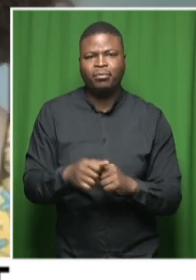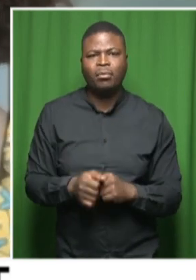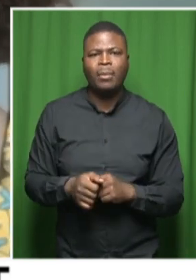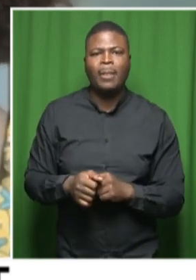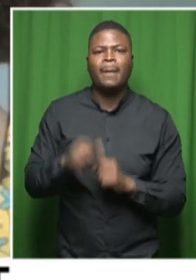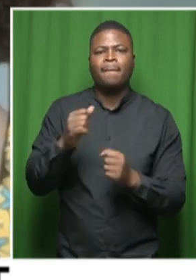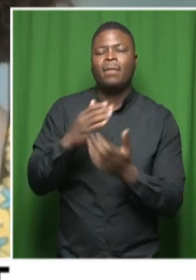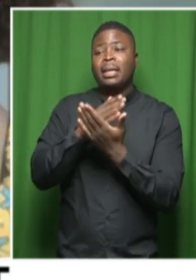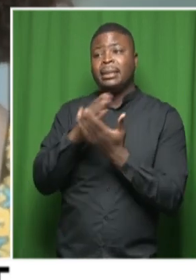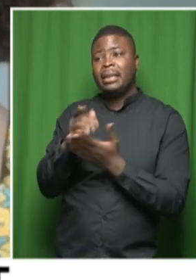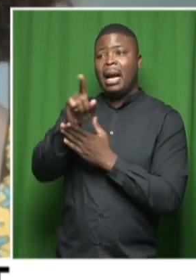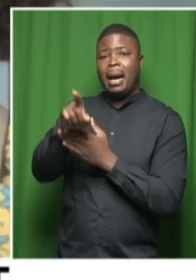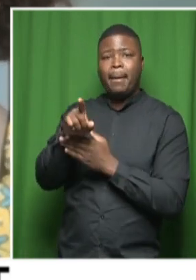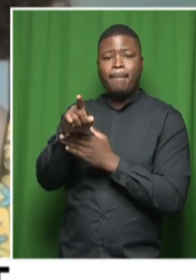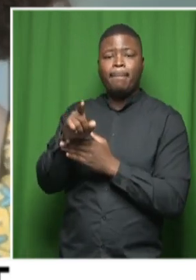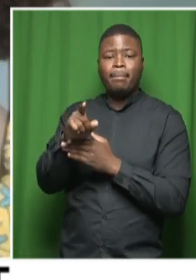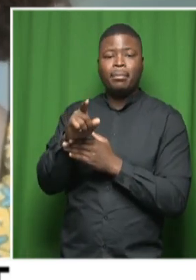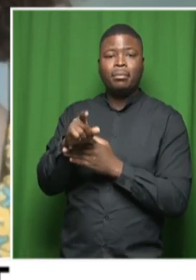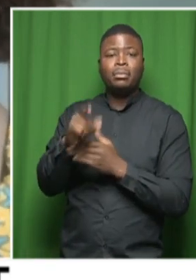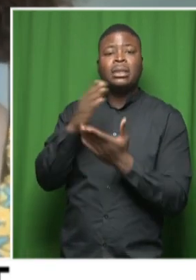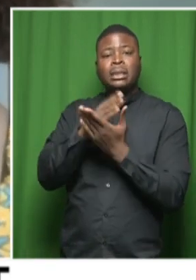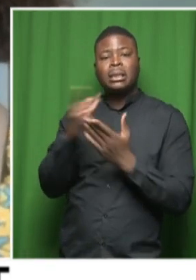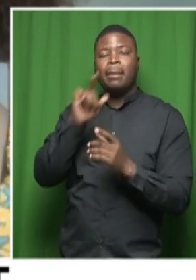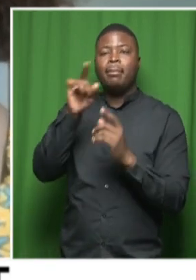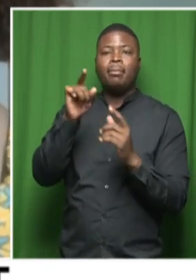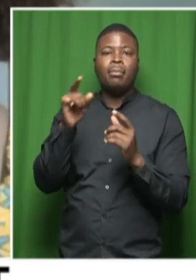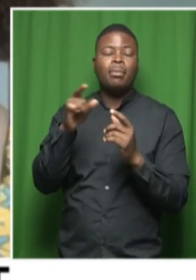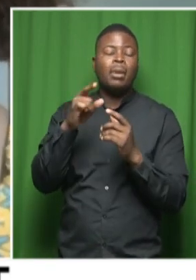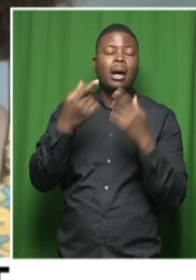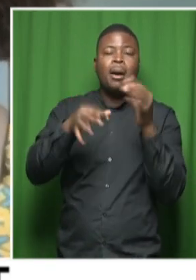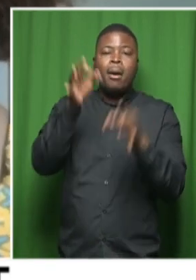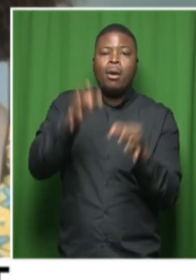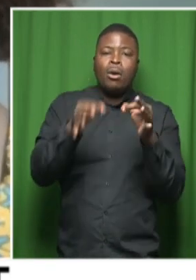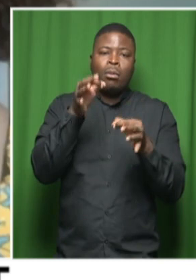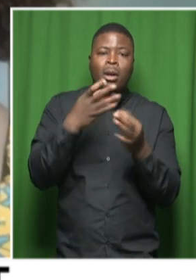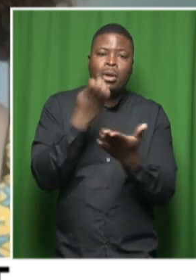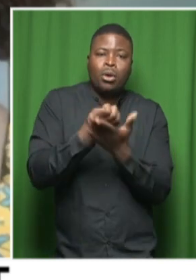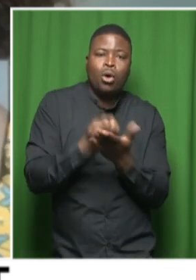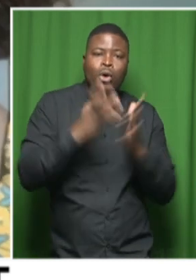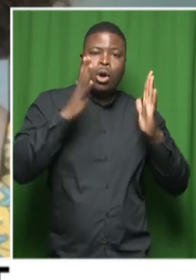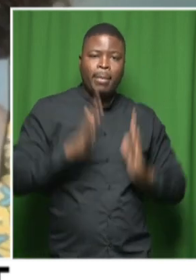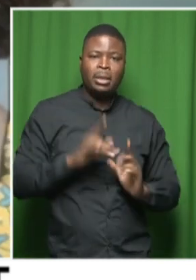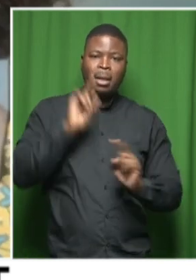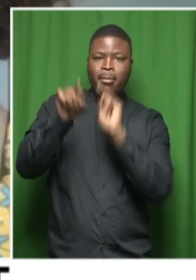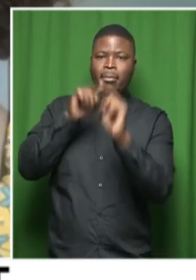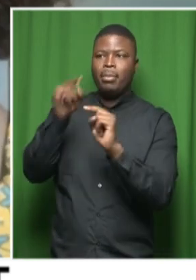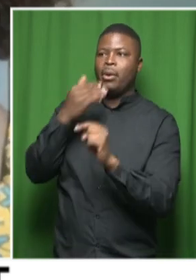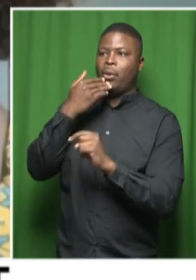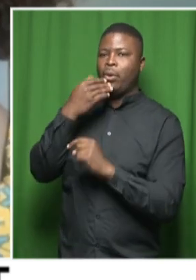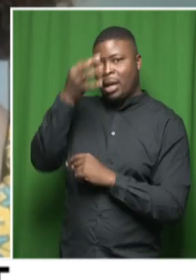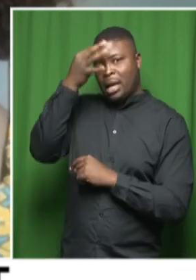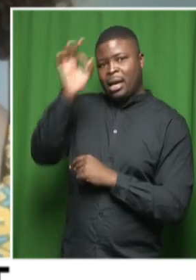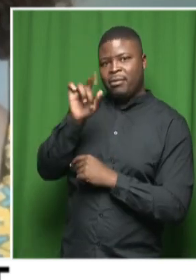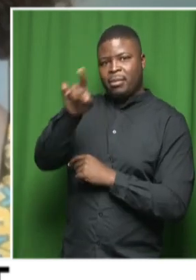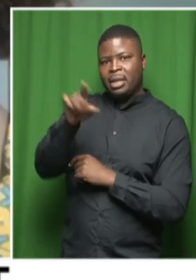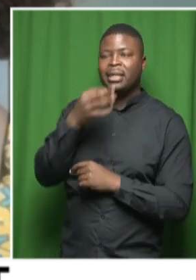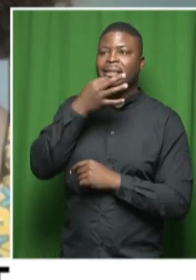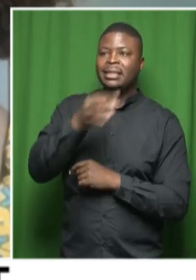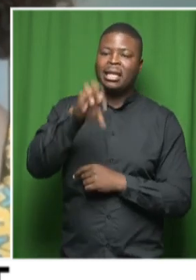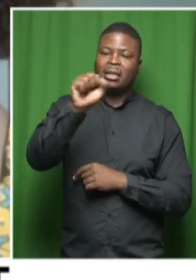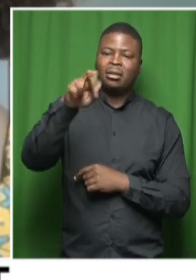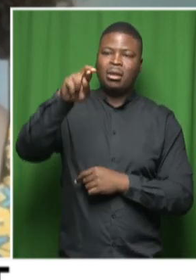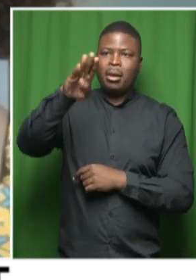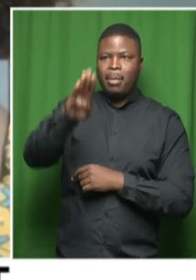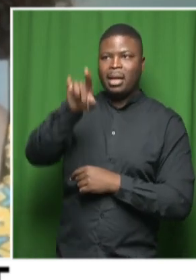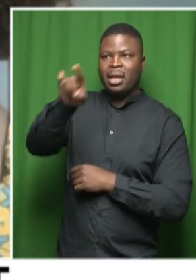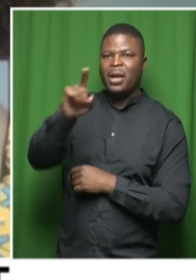have put the blame squarely at the door of politicians for the policy failures, saying that the Reserve Bank is being used as a